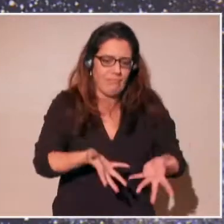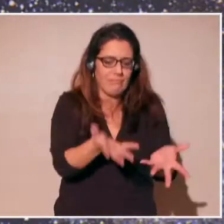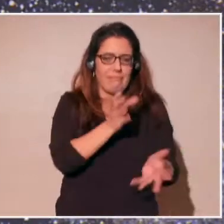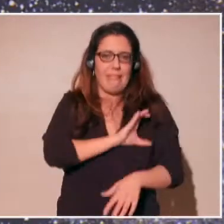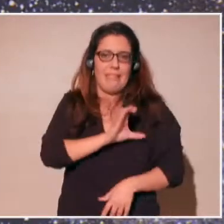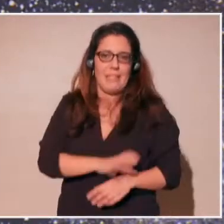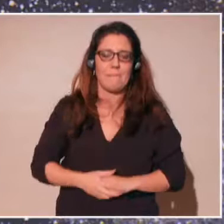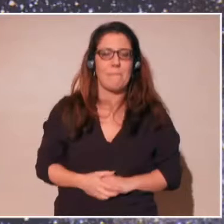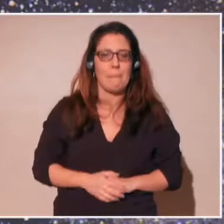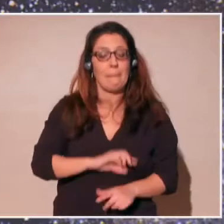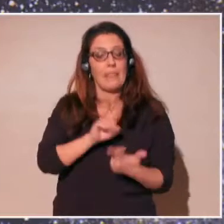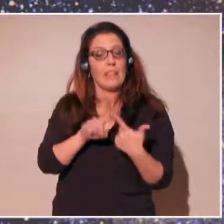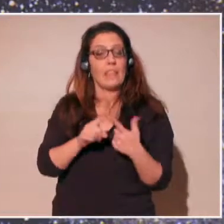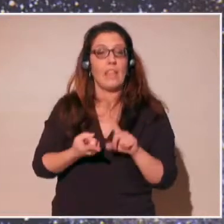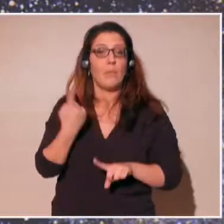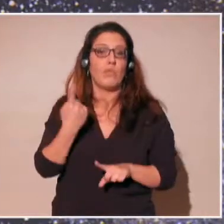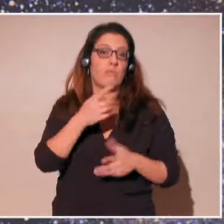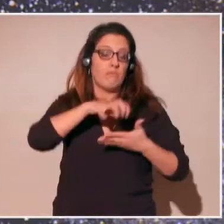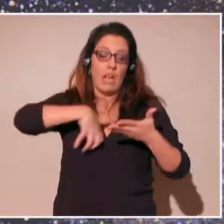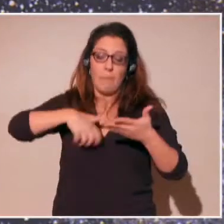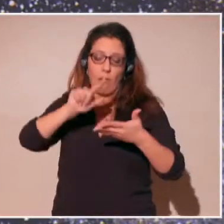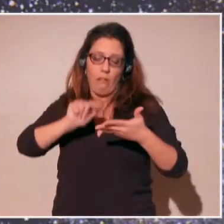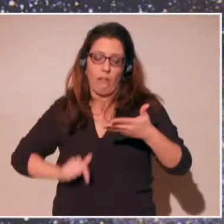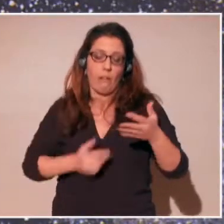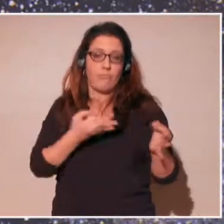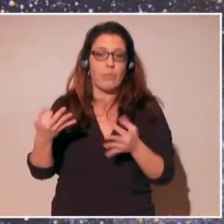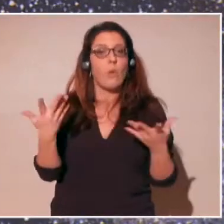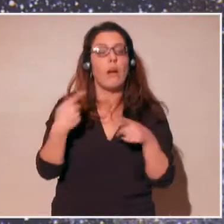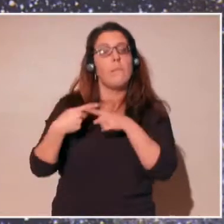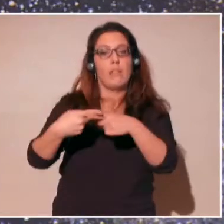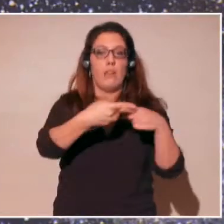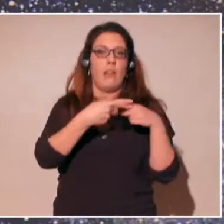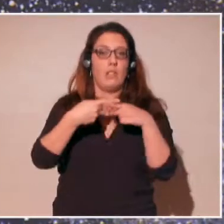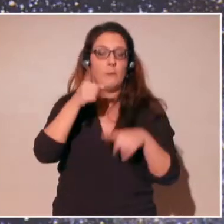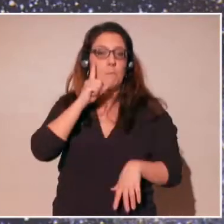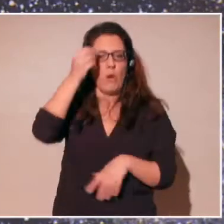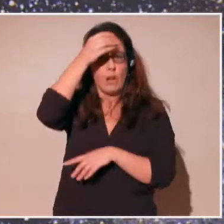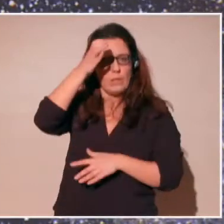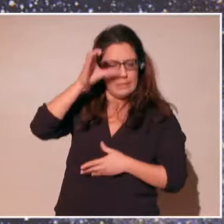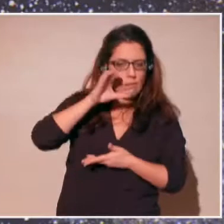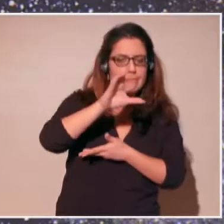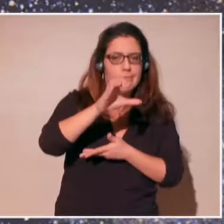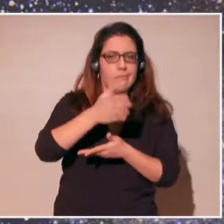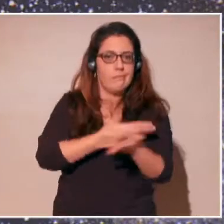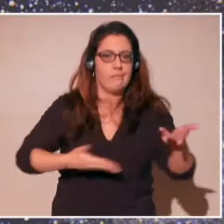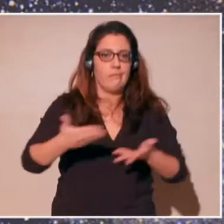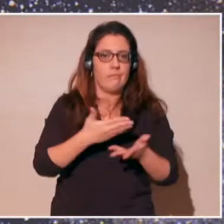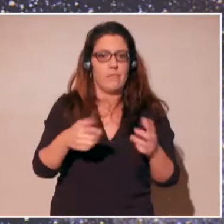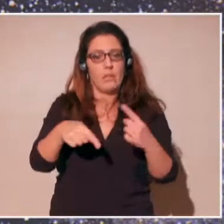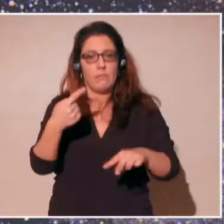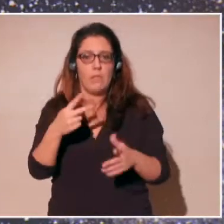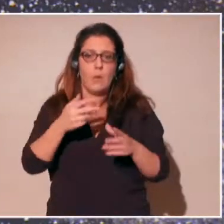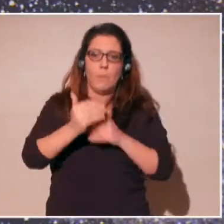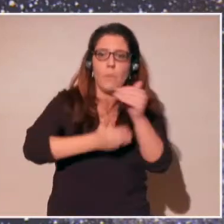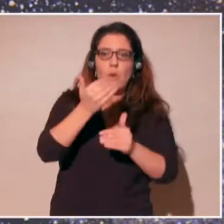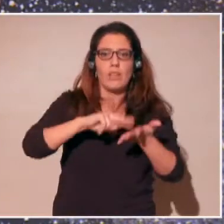be creative. The second key word is sharing. Sharing knowledge is really the basis